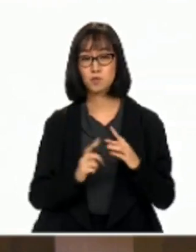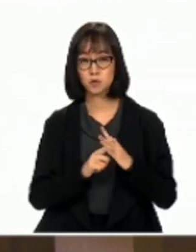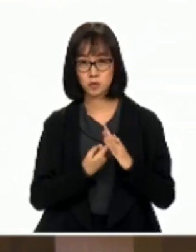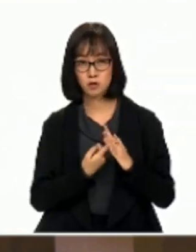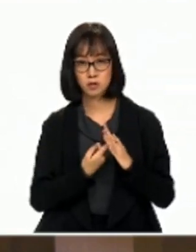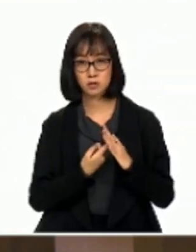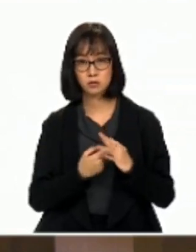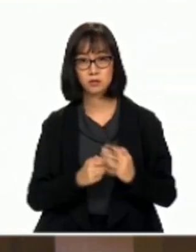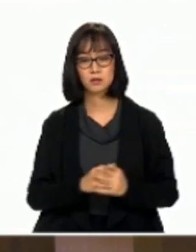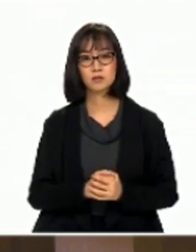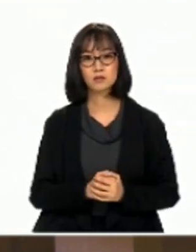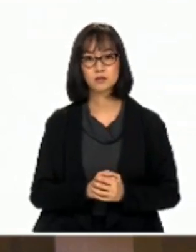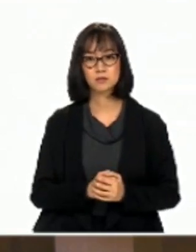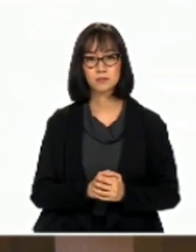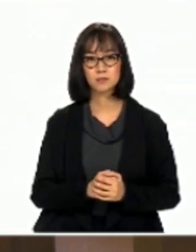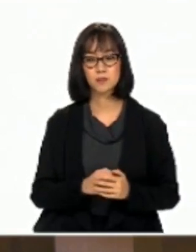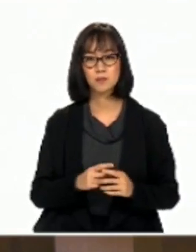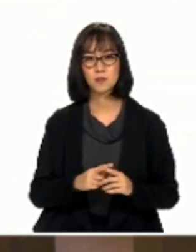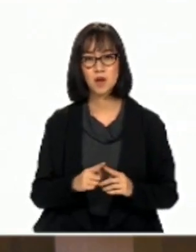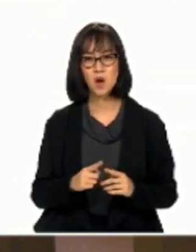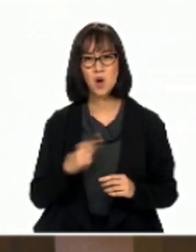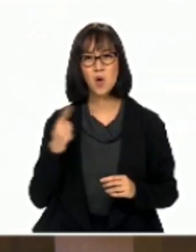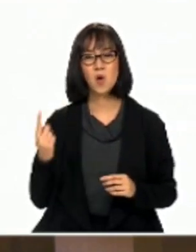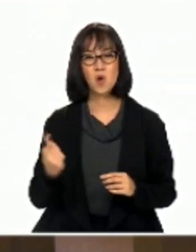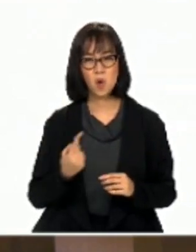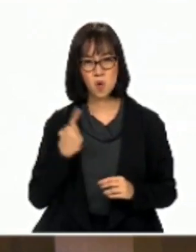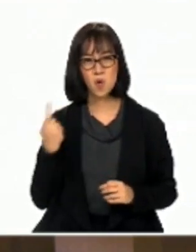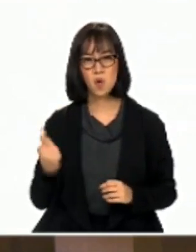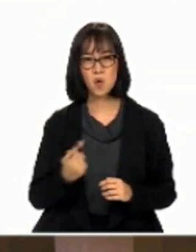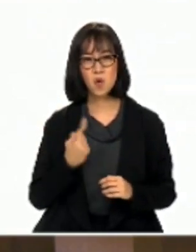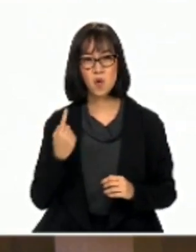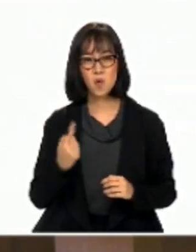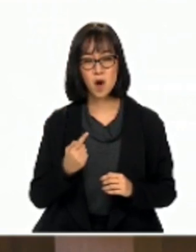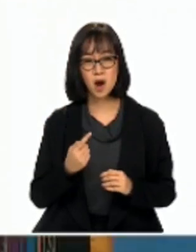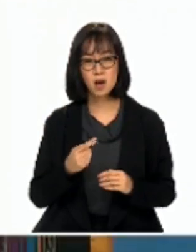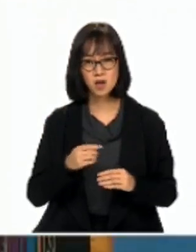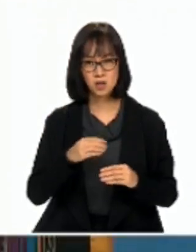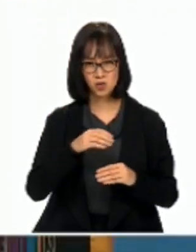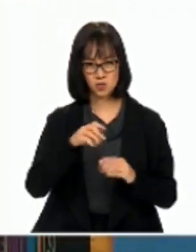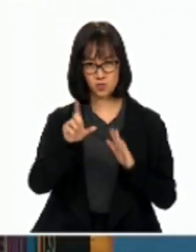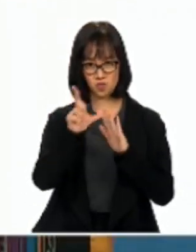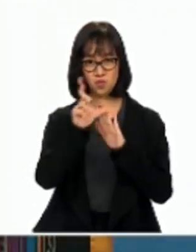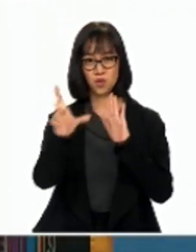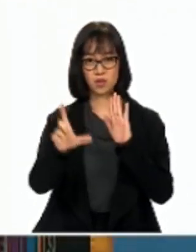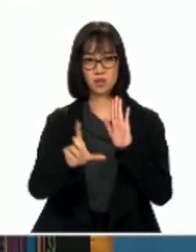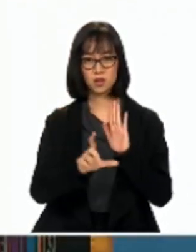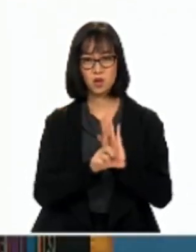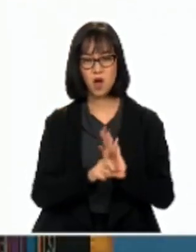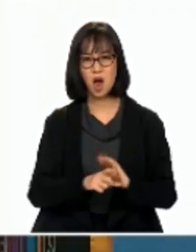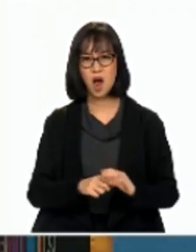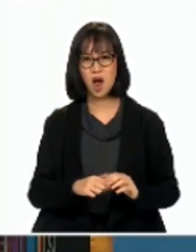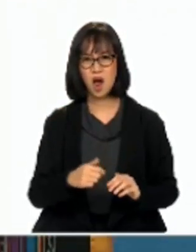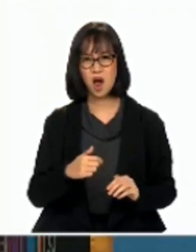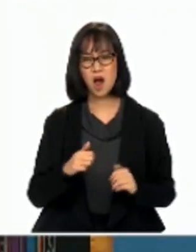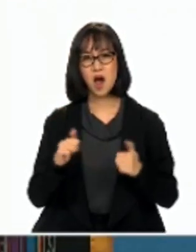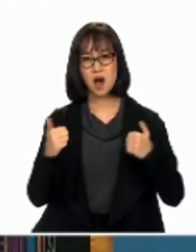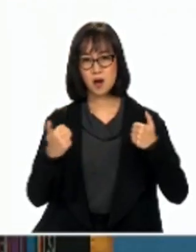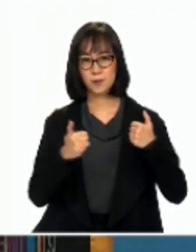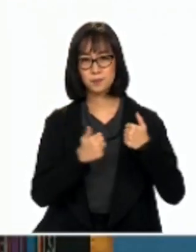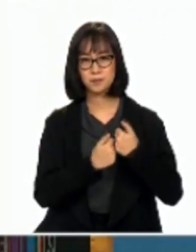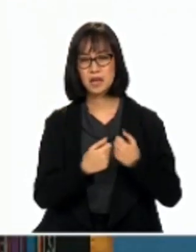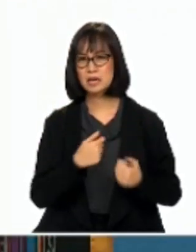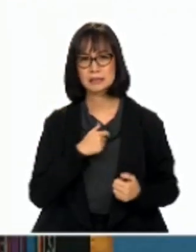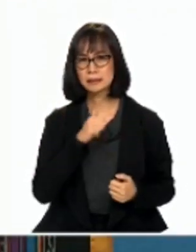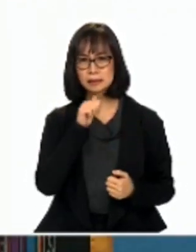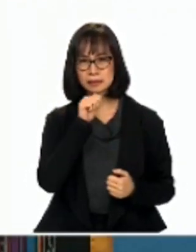but always within the parameters of the law. I will not merely coast along